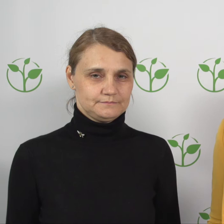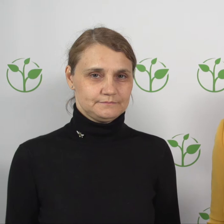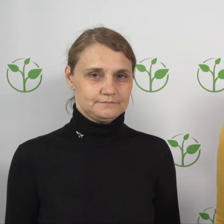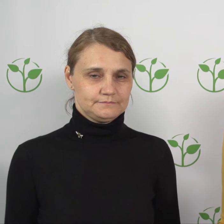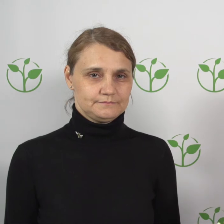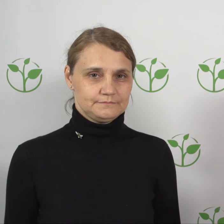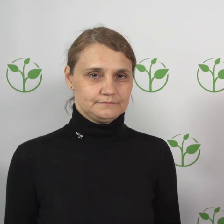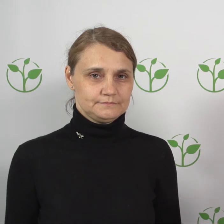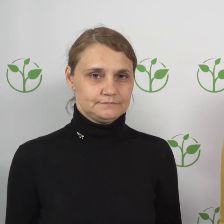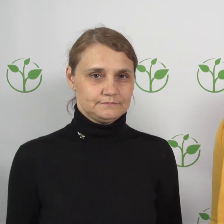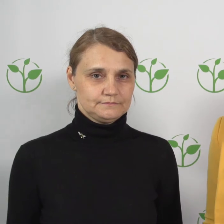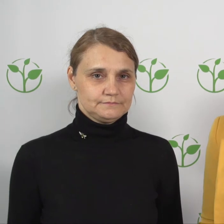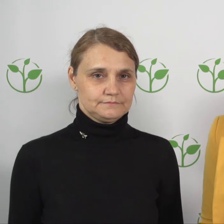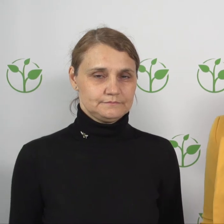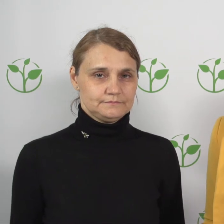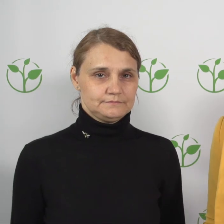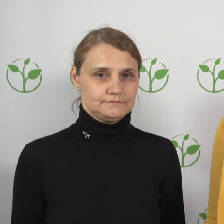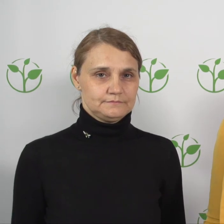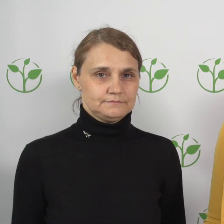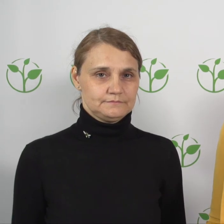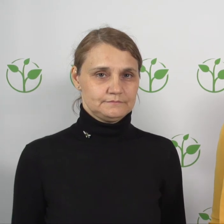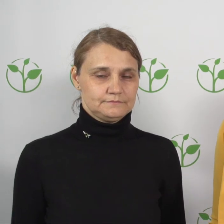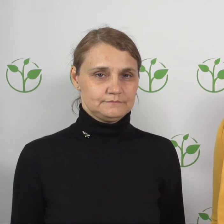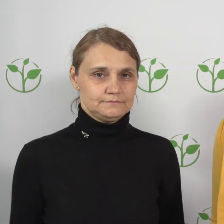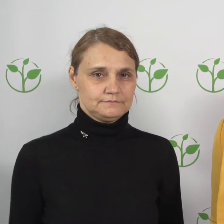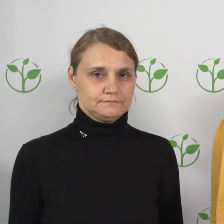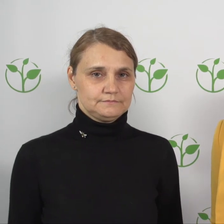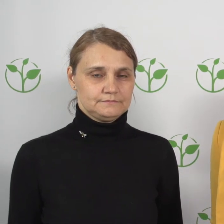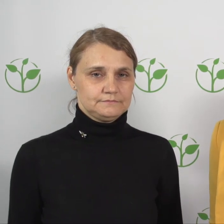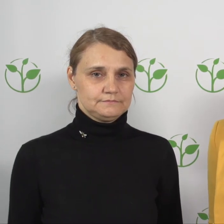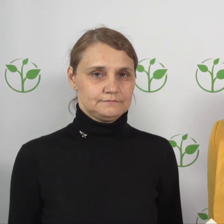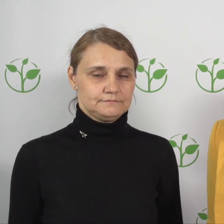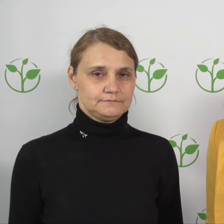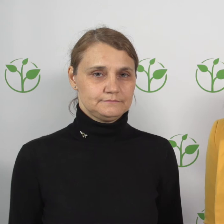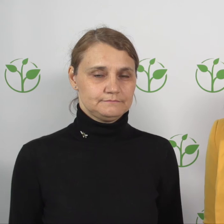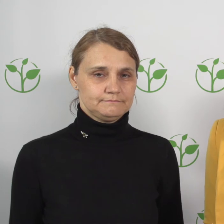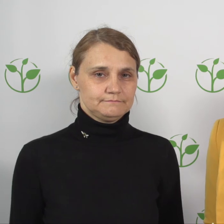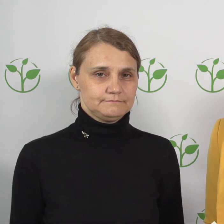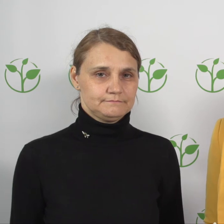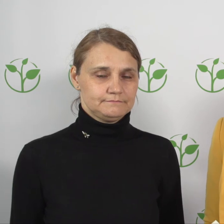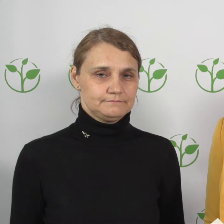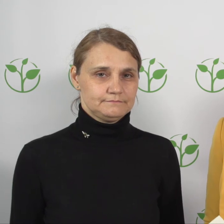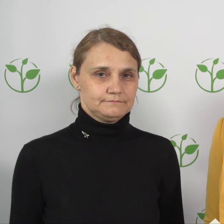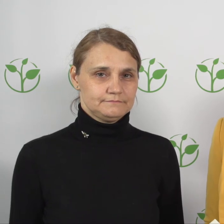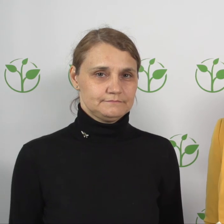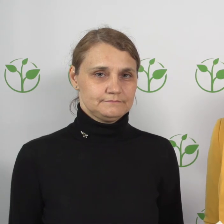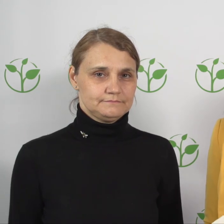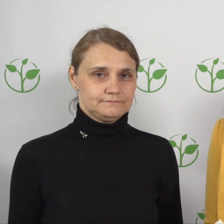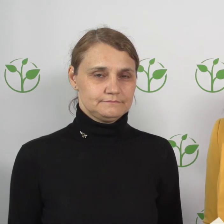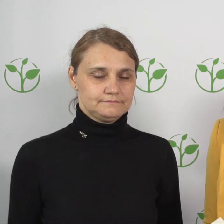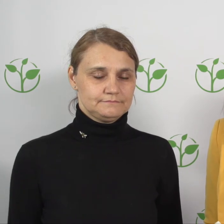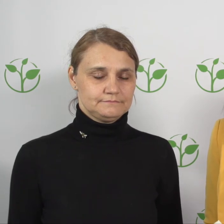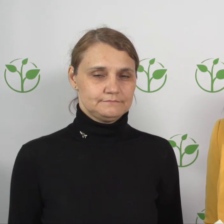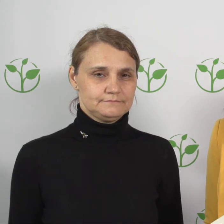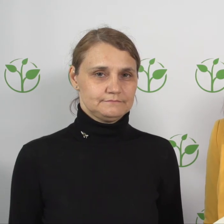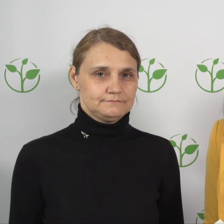On the behalf of our colleagues and of the teachers that we work with, thank you very much Zero Project family and